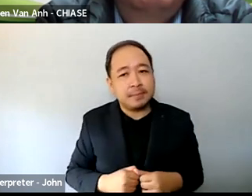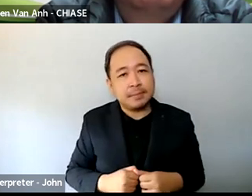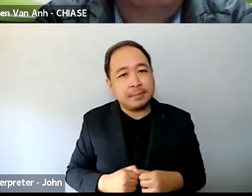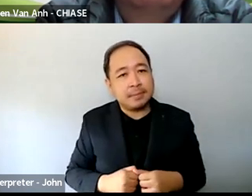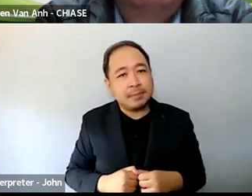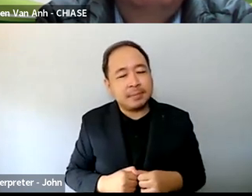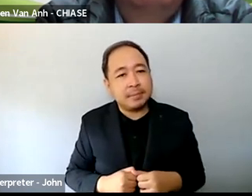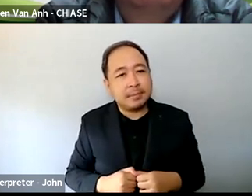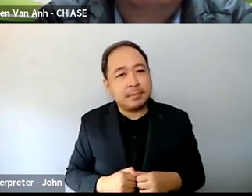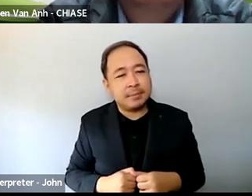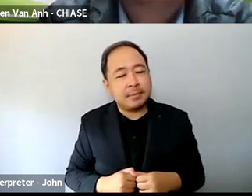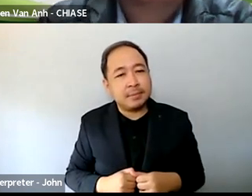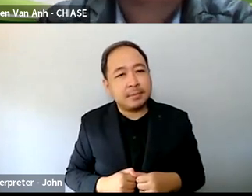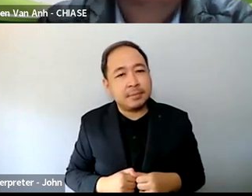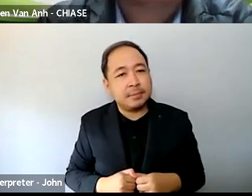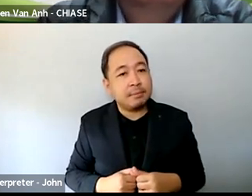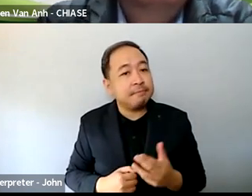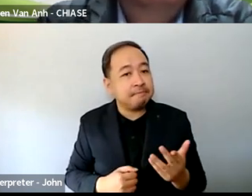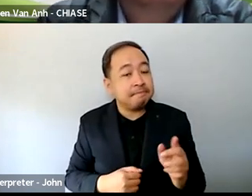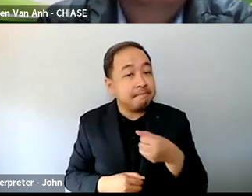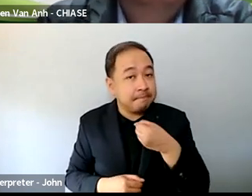Van, you are muted.